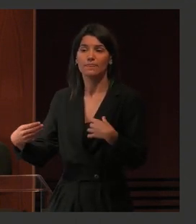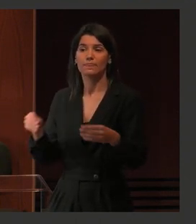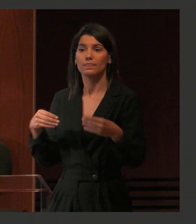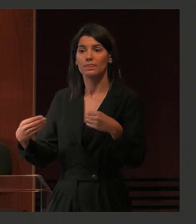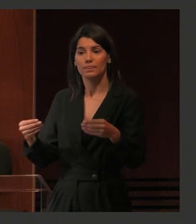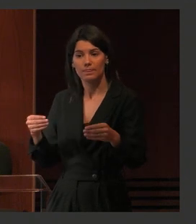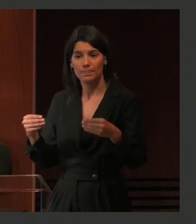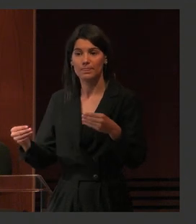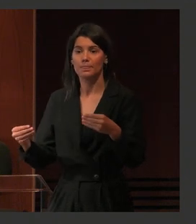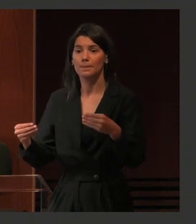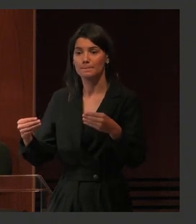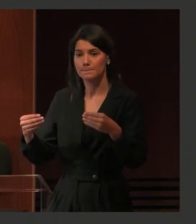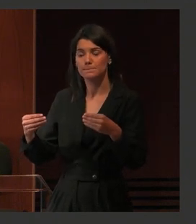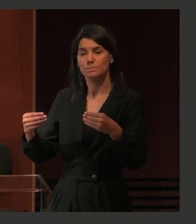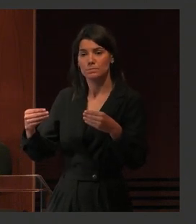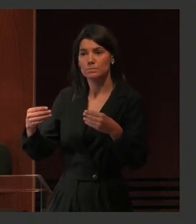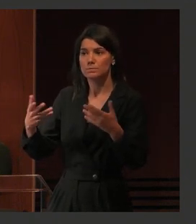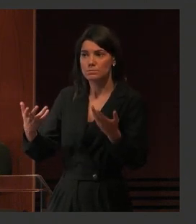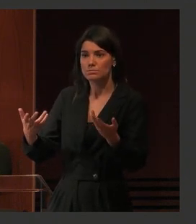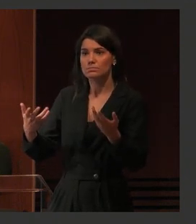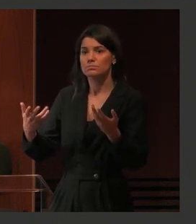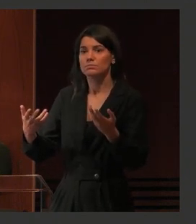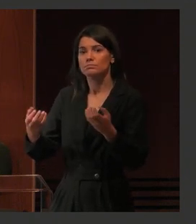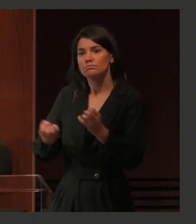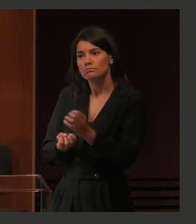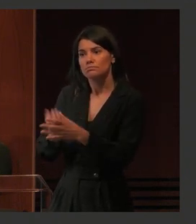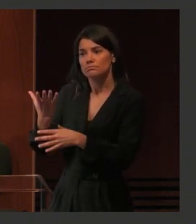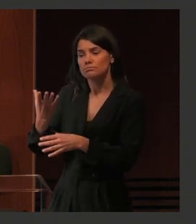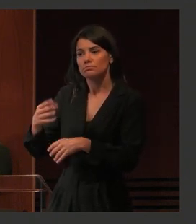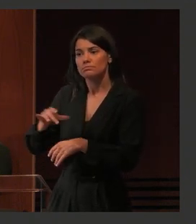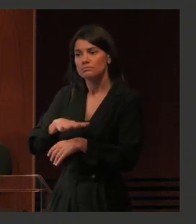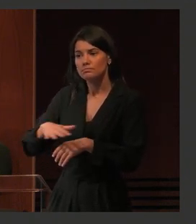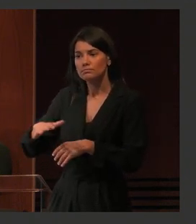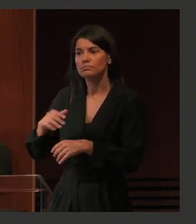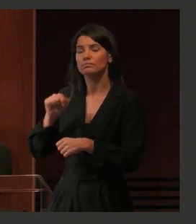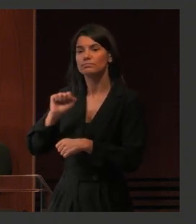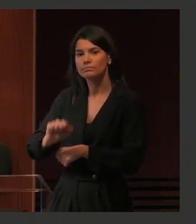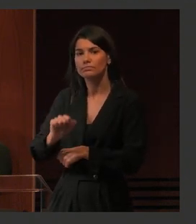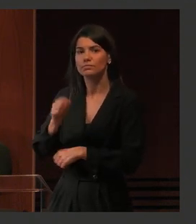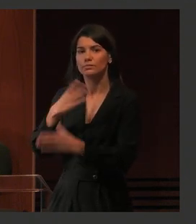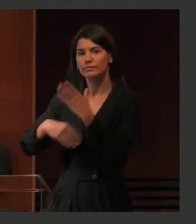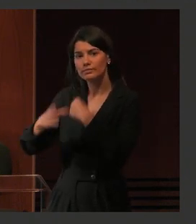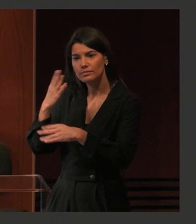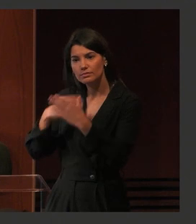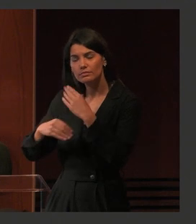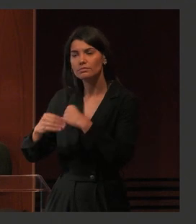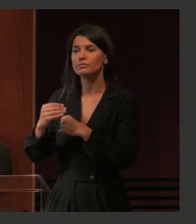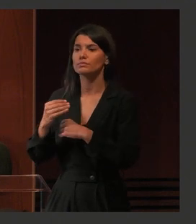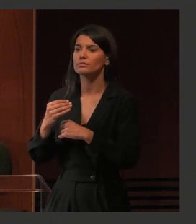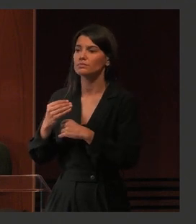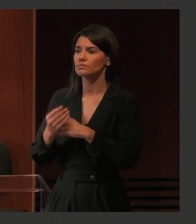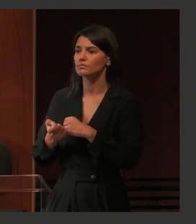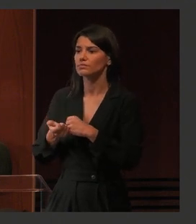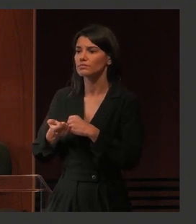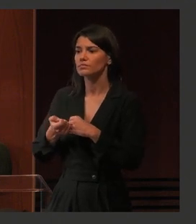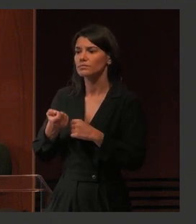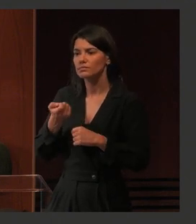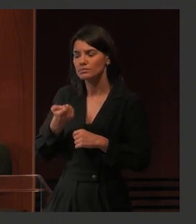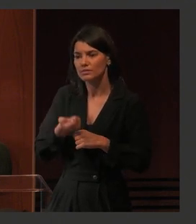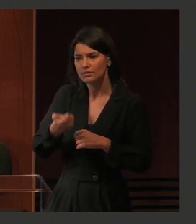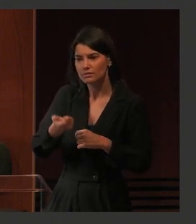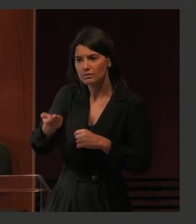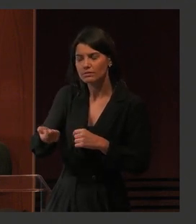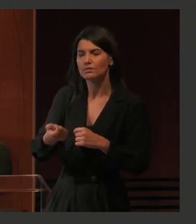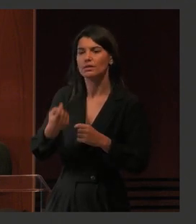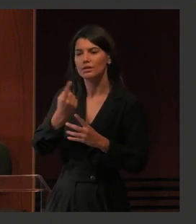is a place for end-to-end learning, and it shows how knowledge is created sometimes.